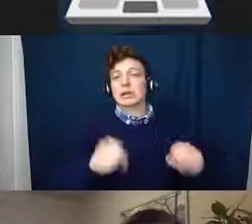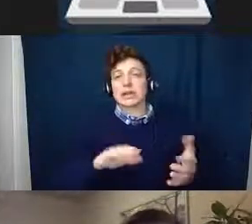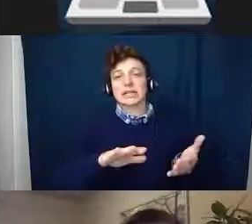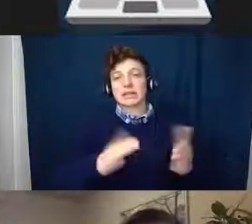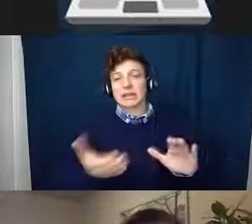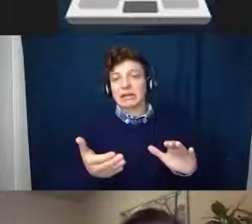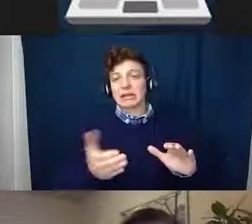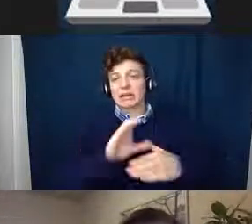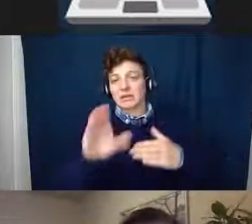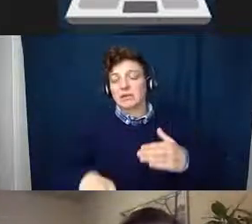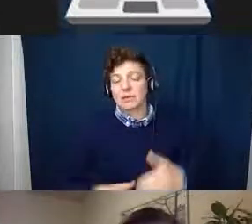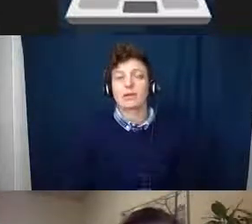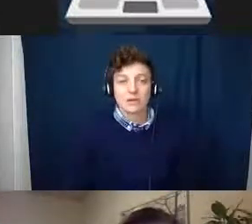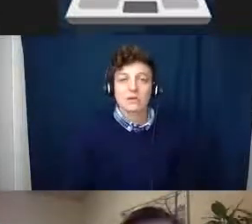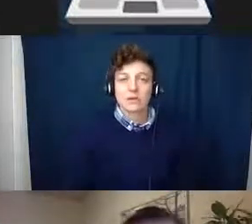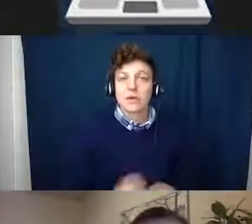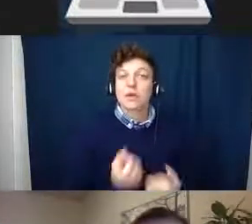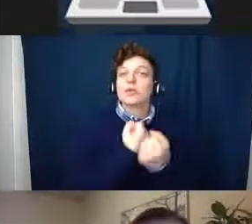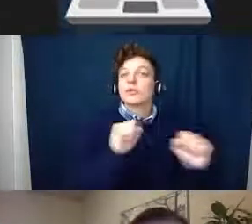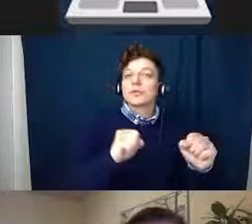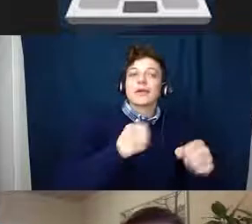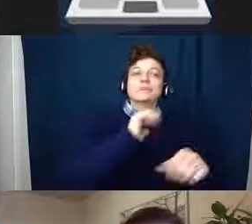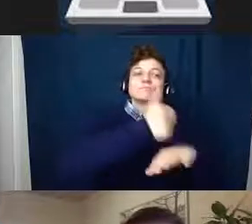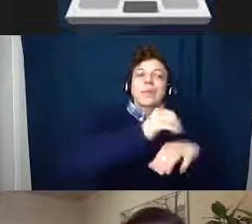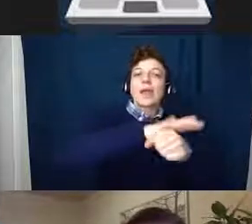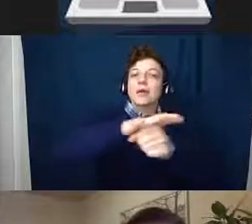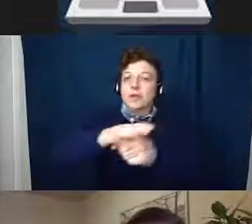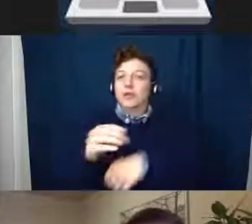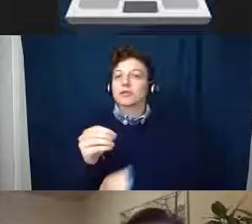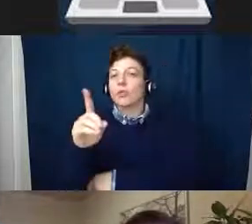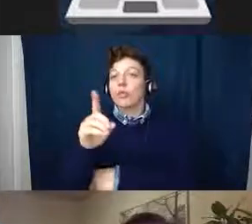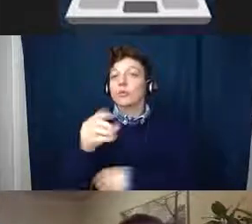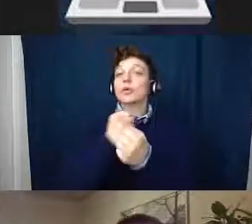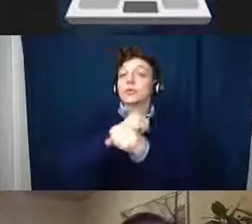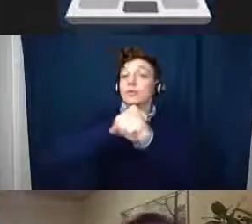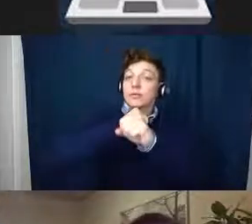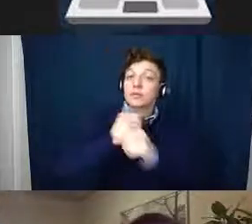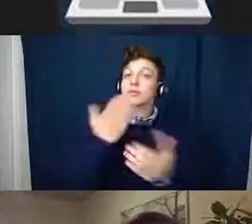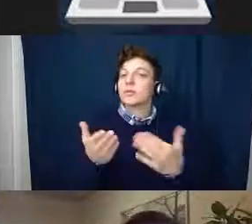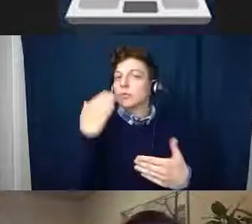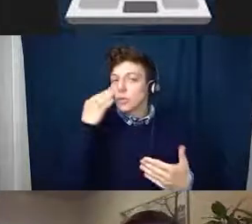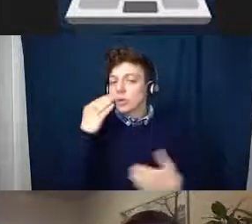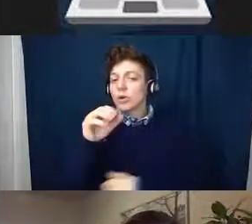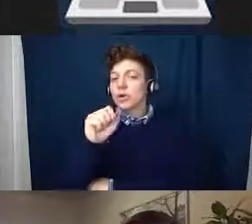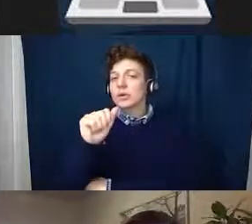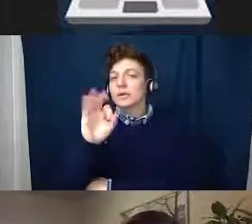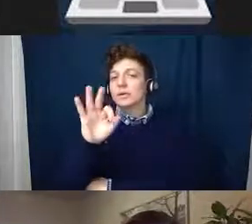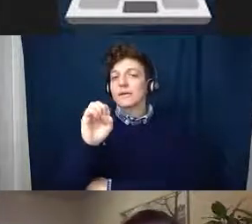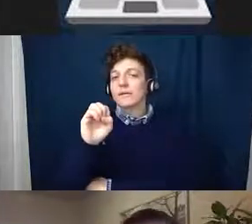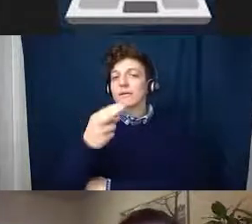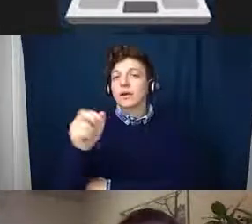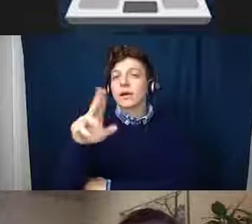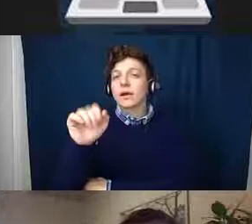safe consumption sites or overdose prevention sites, like you may have heard of Safe House in Philadelphia, are harm reduction strategies